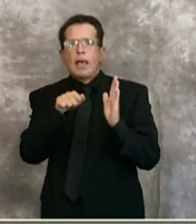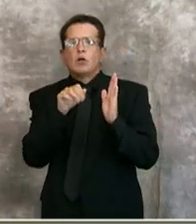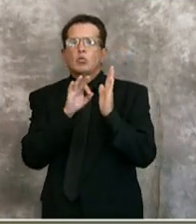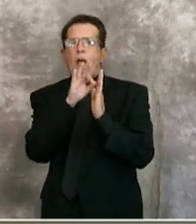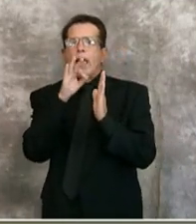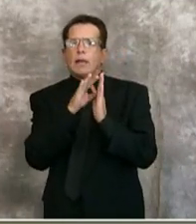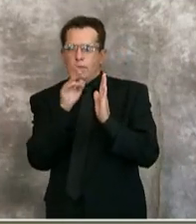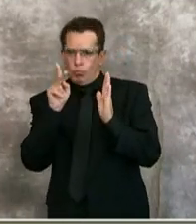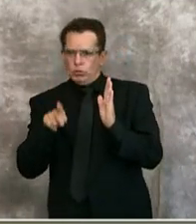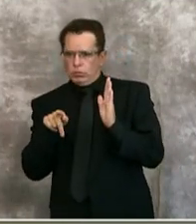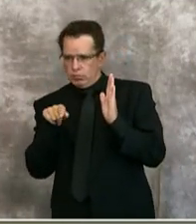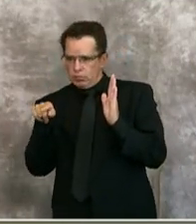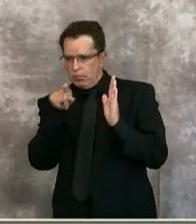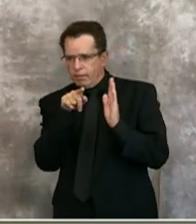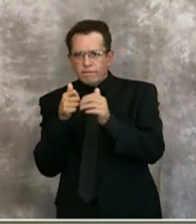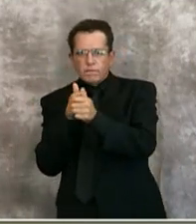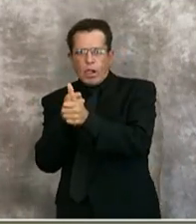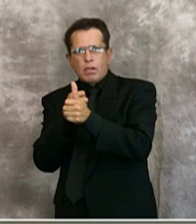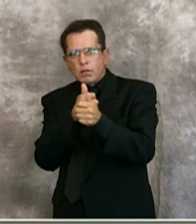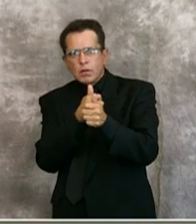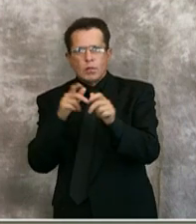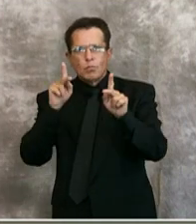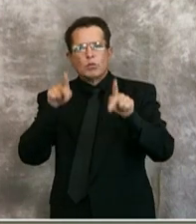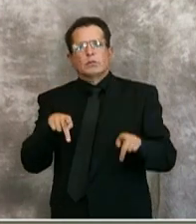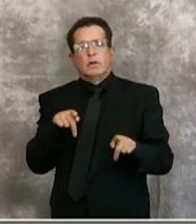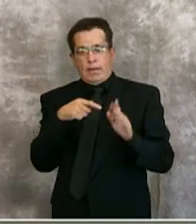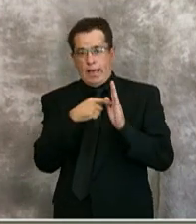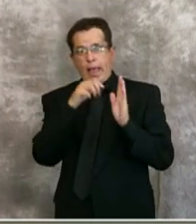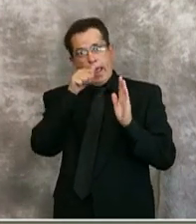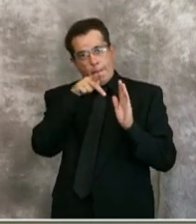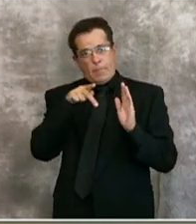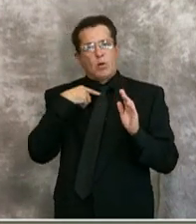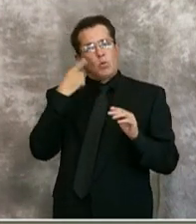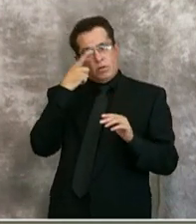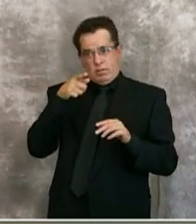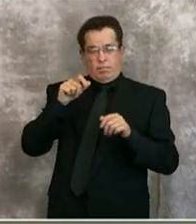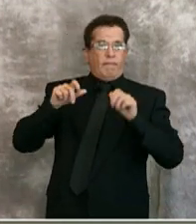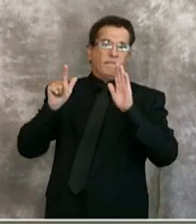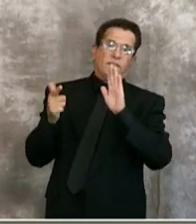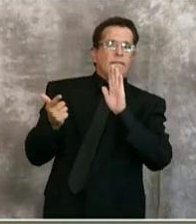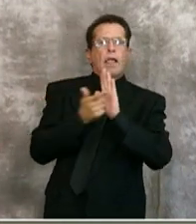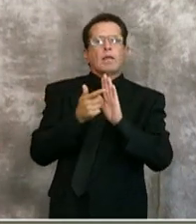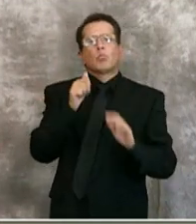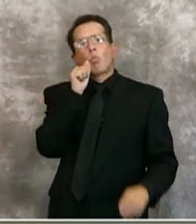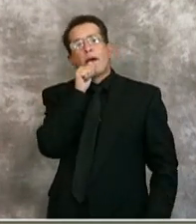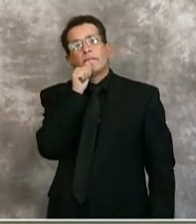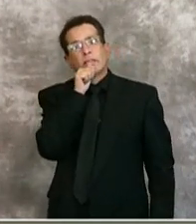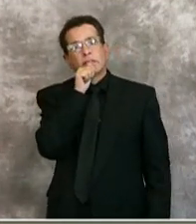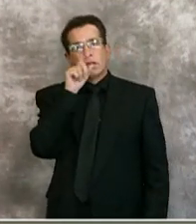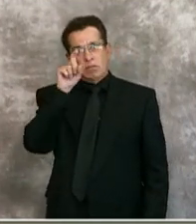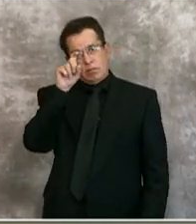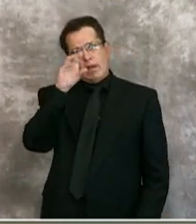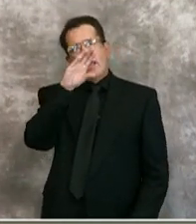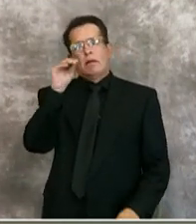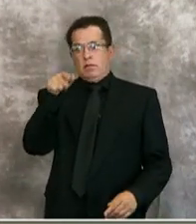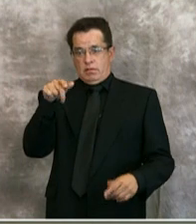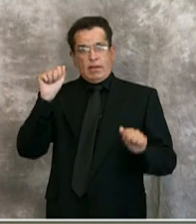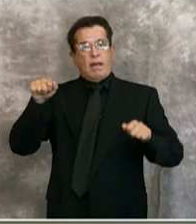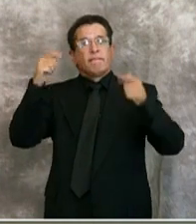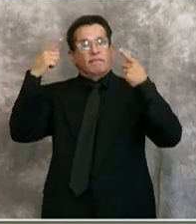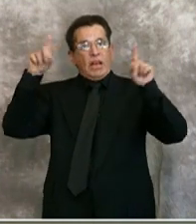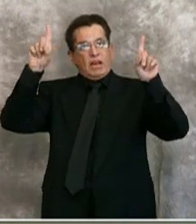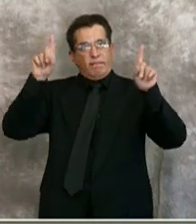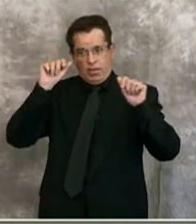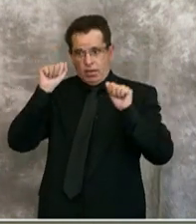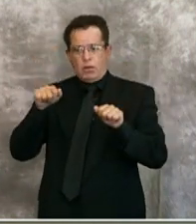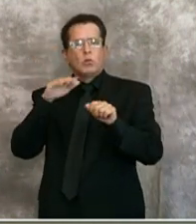is the status of this app, and how would you alleviate widespread concerns over privacy? How effective could an app like this potentially be in tracing